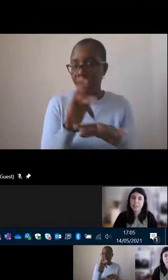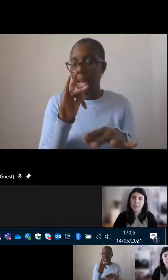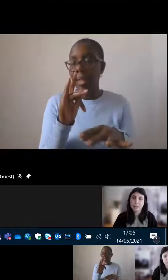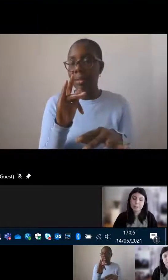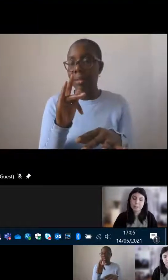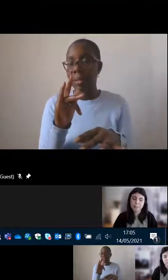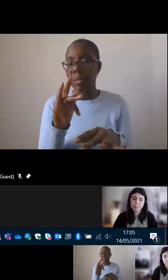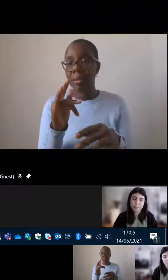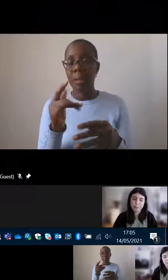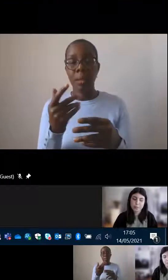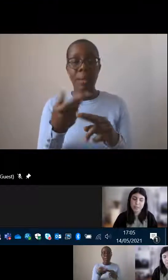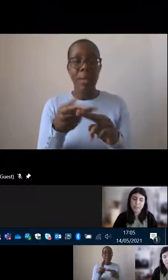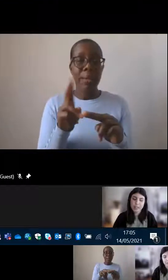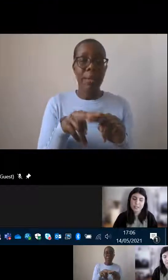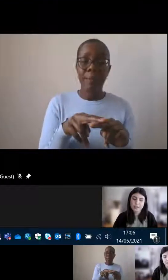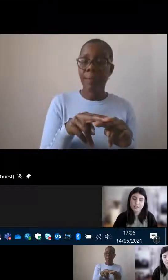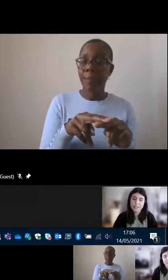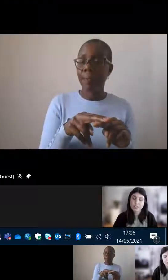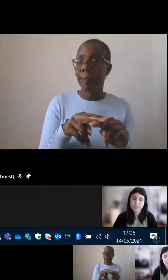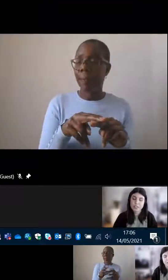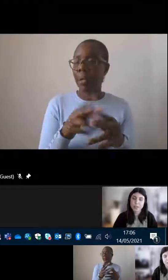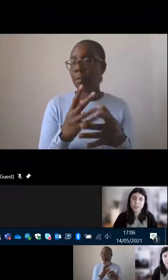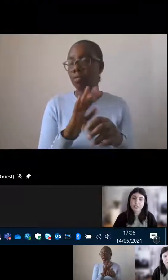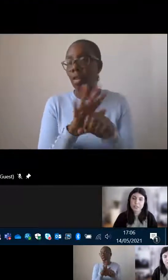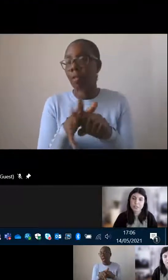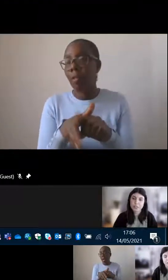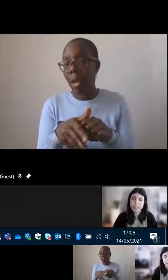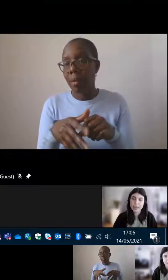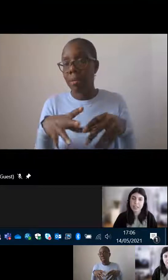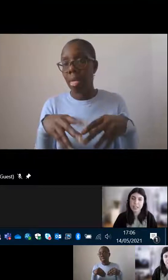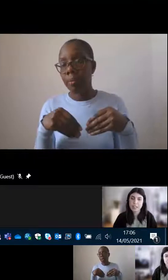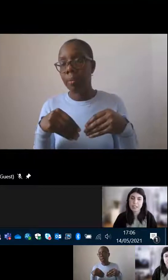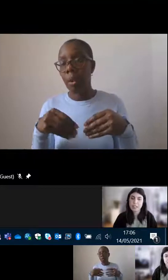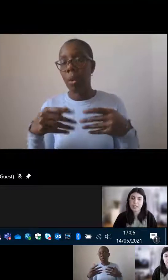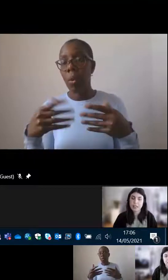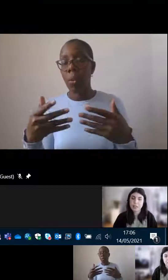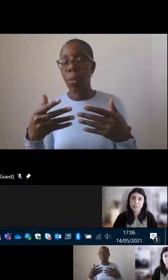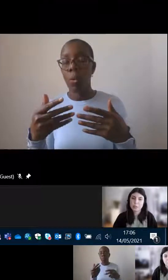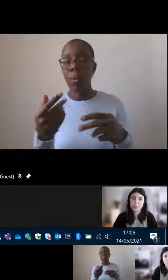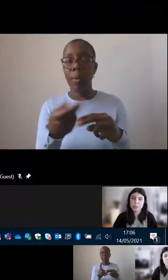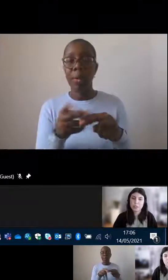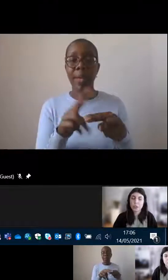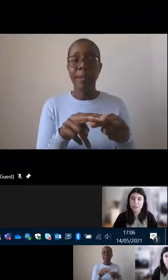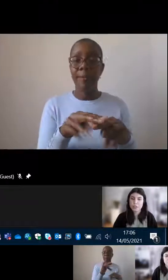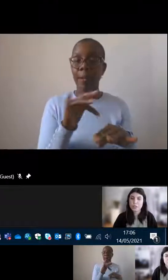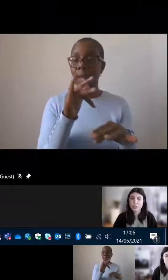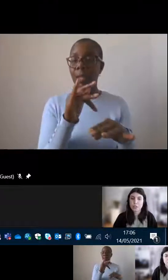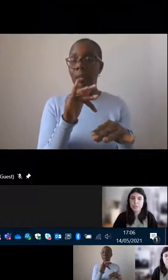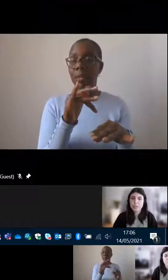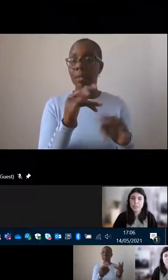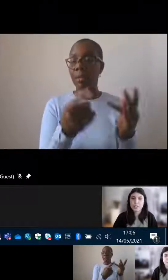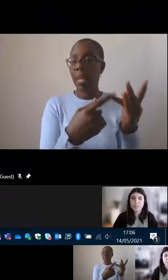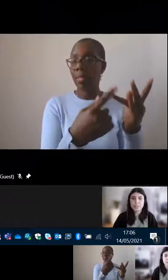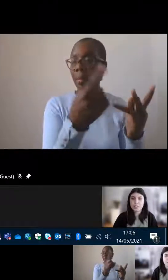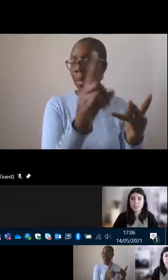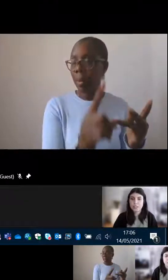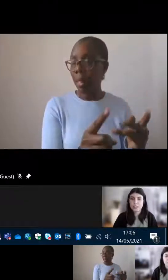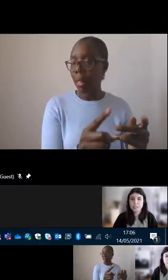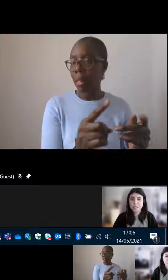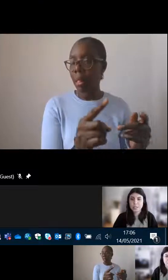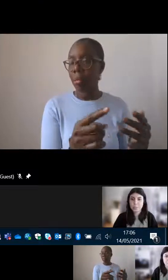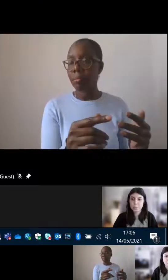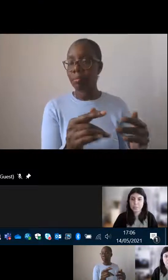effects, and definitely if you are suffering out there with a loss, please do